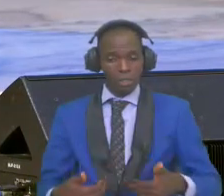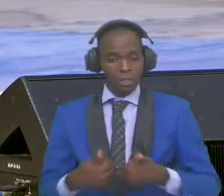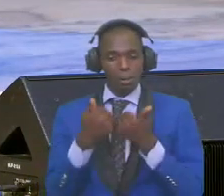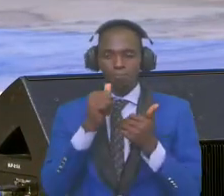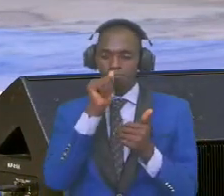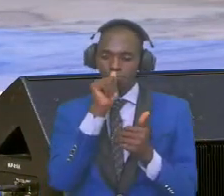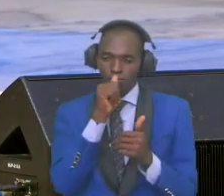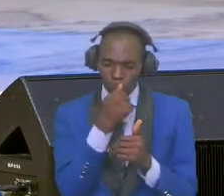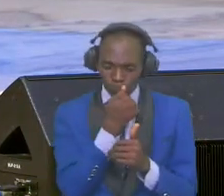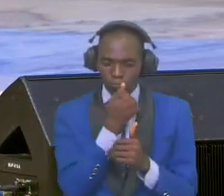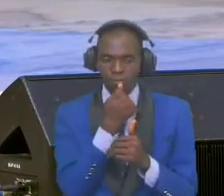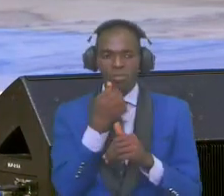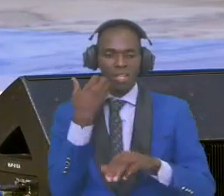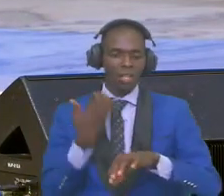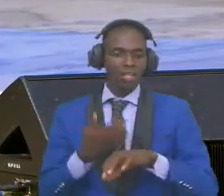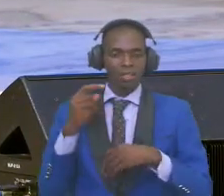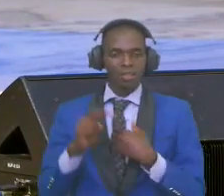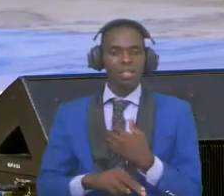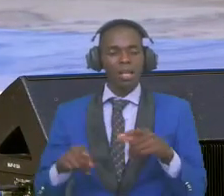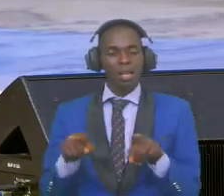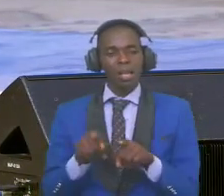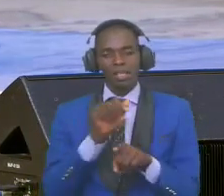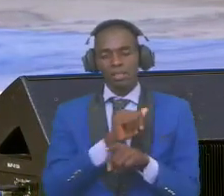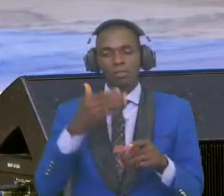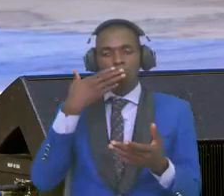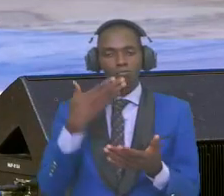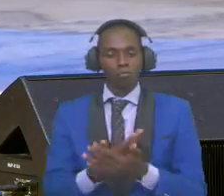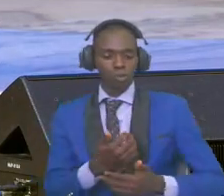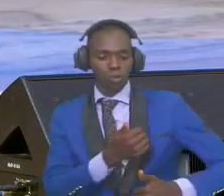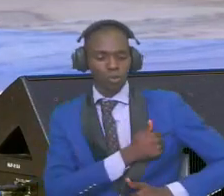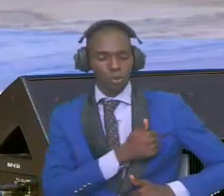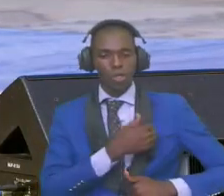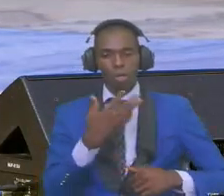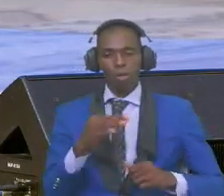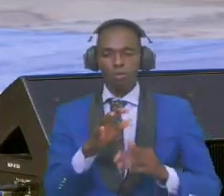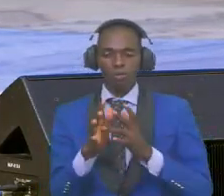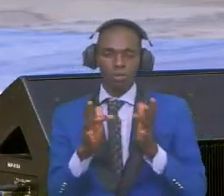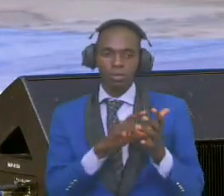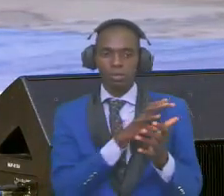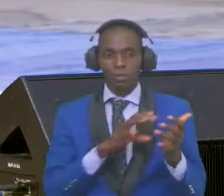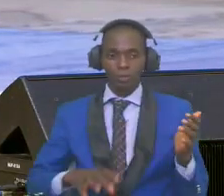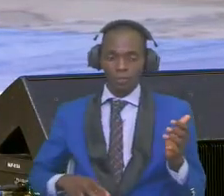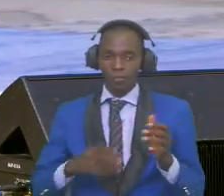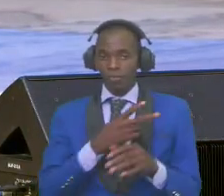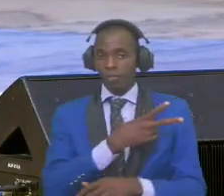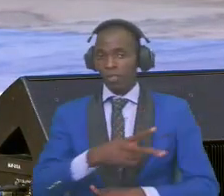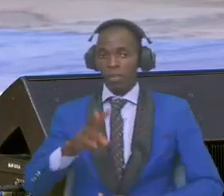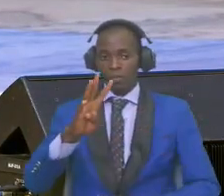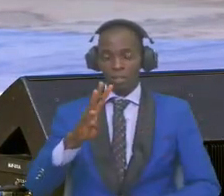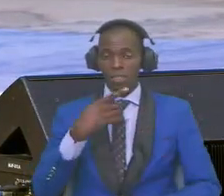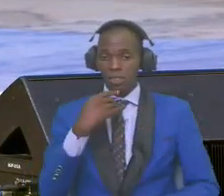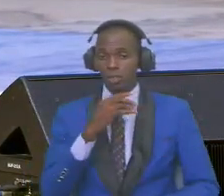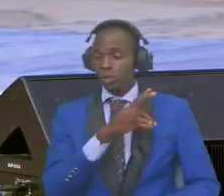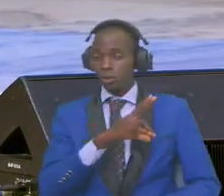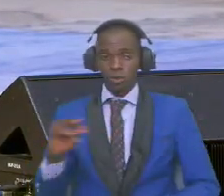good soldier of Jesus Christ. And then in verse 4, it says, no man that